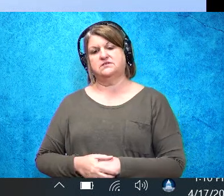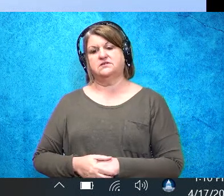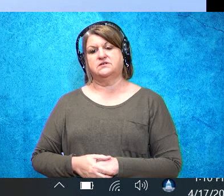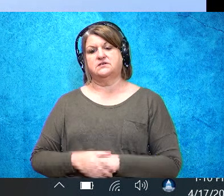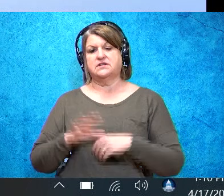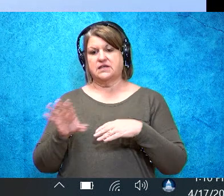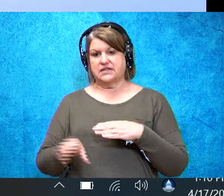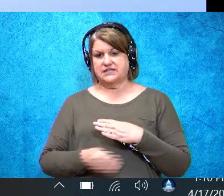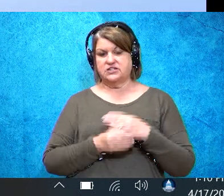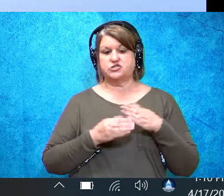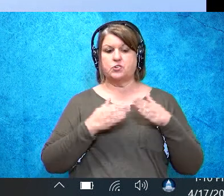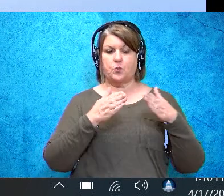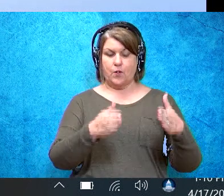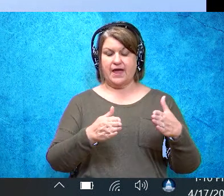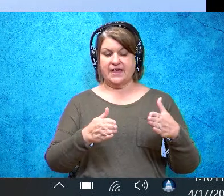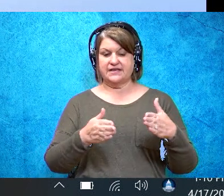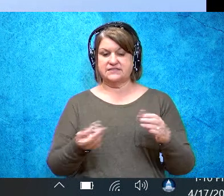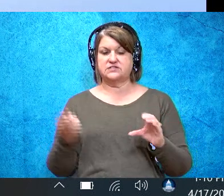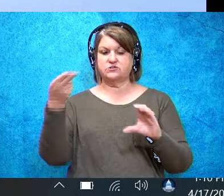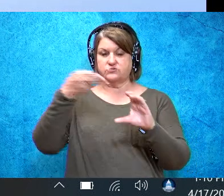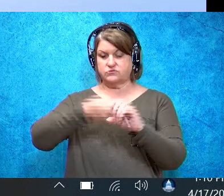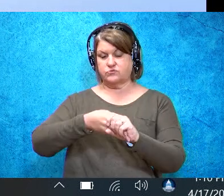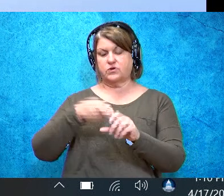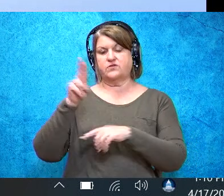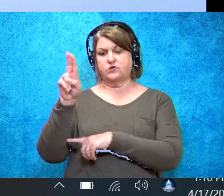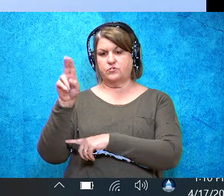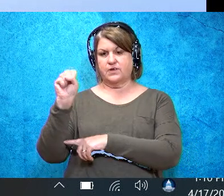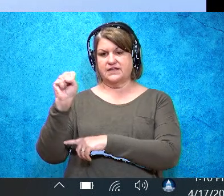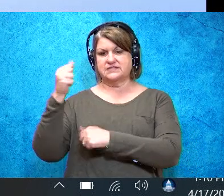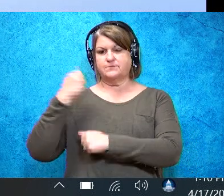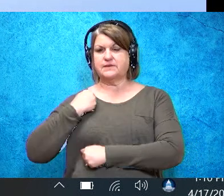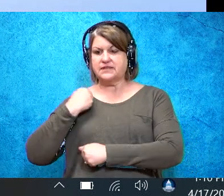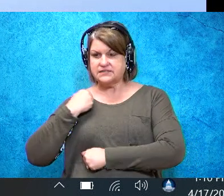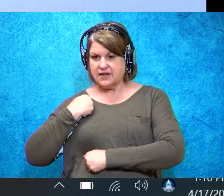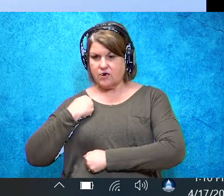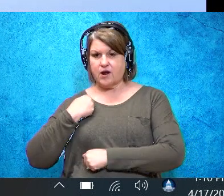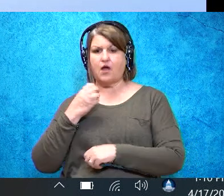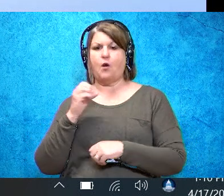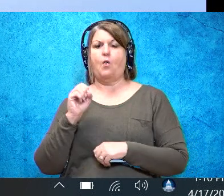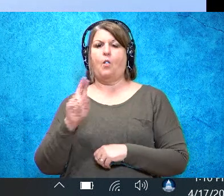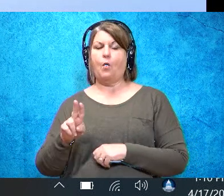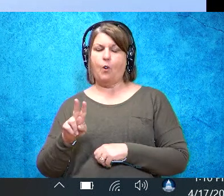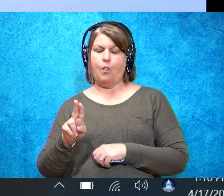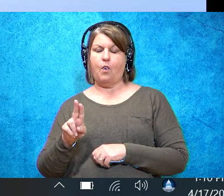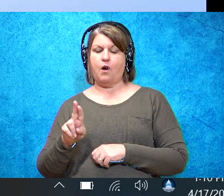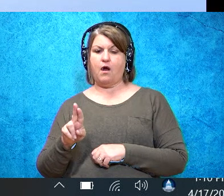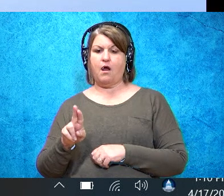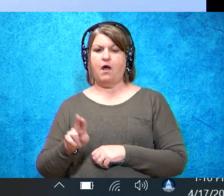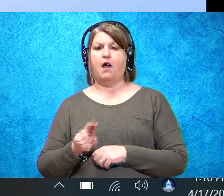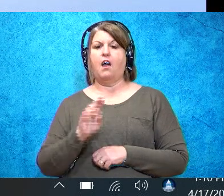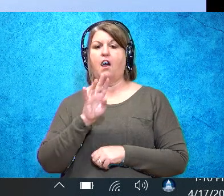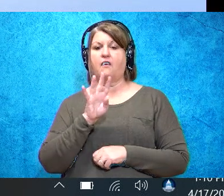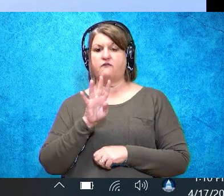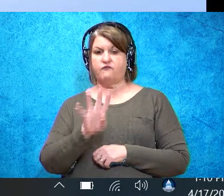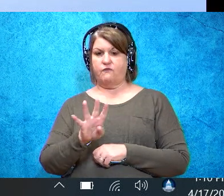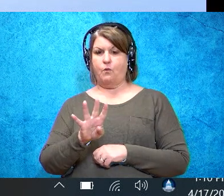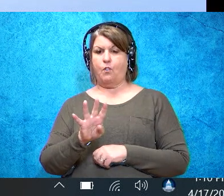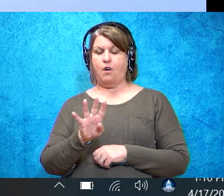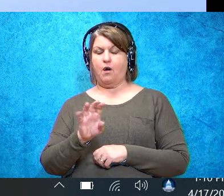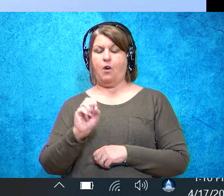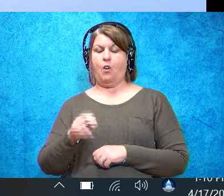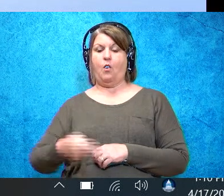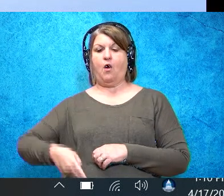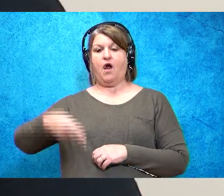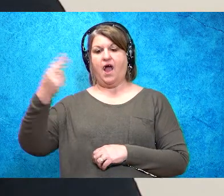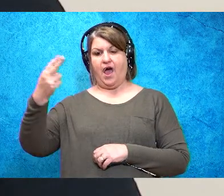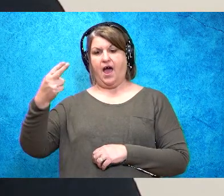Additional ways would be enlisting in the U.S. military or scoring a 4 or higher on each section of the ACT